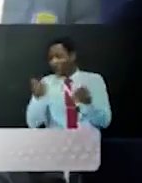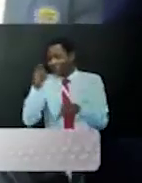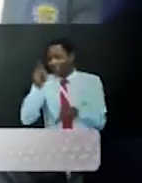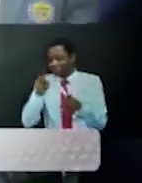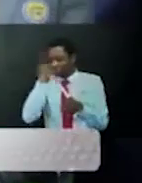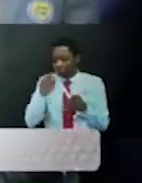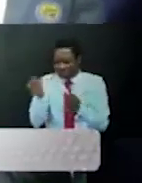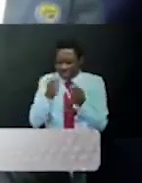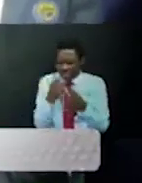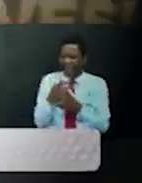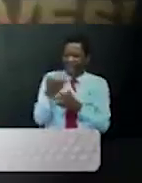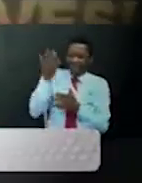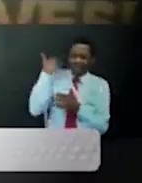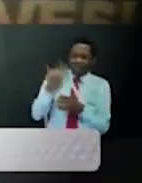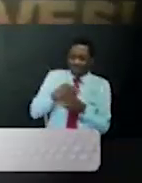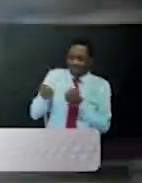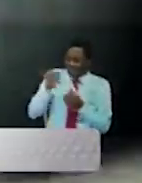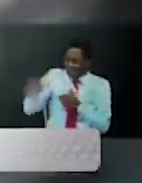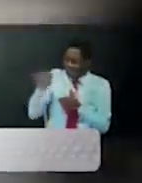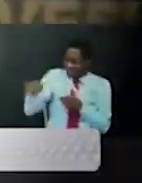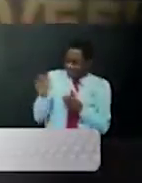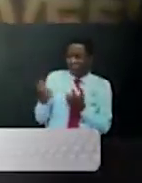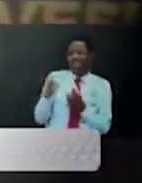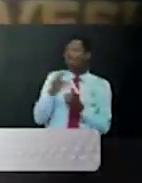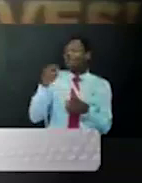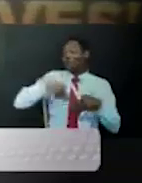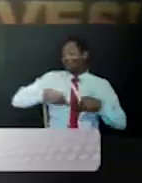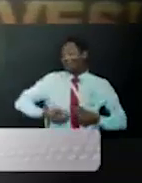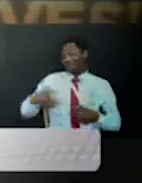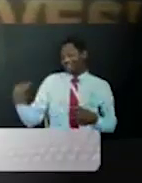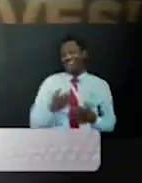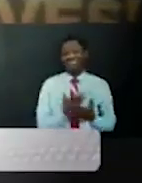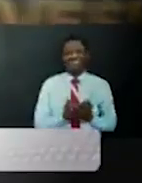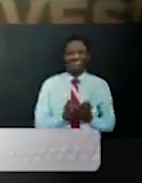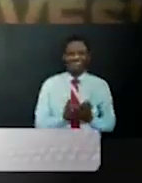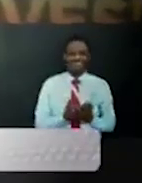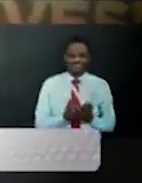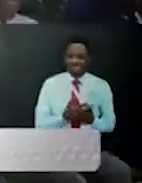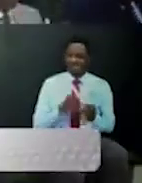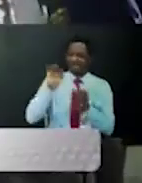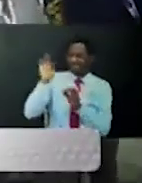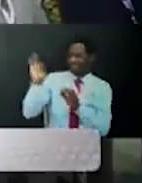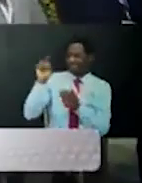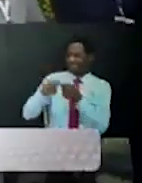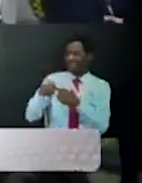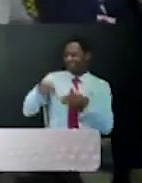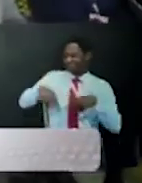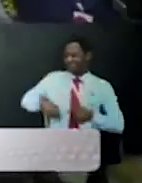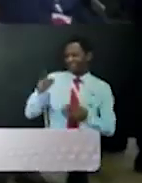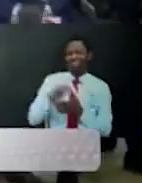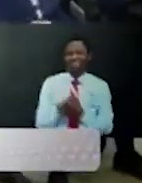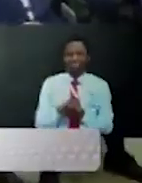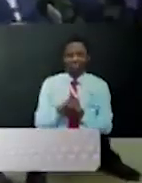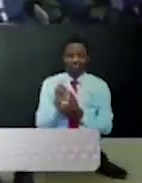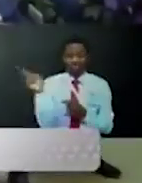Are we together? Are you here? Oh, I'm preaching to the retirees. Yeah. One day we shall all